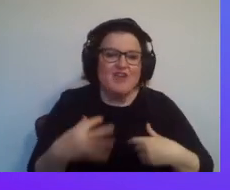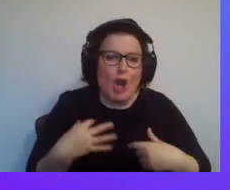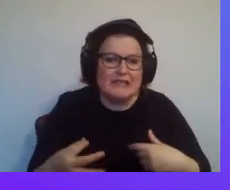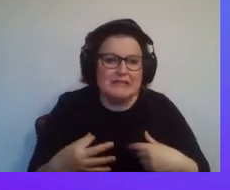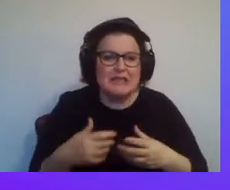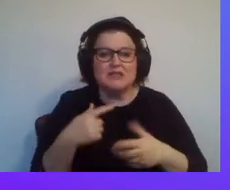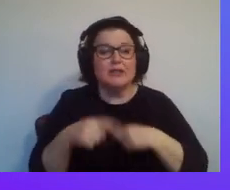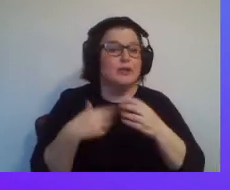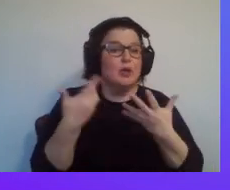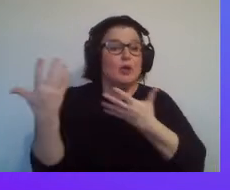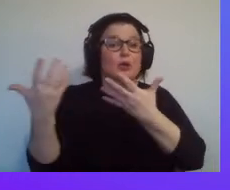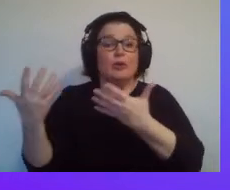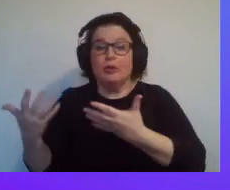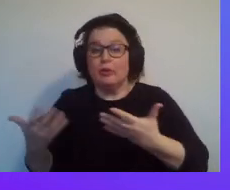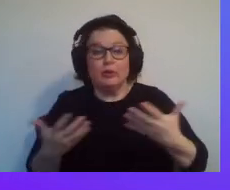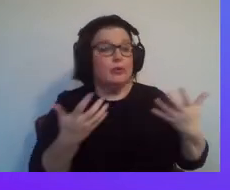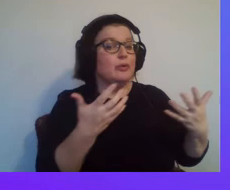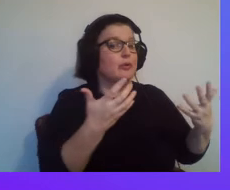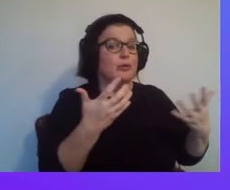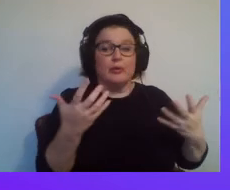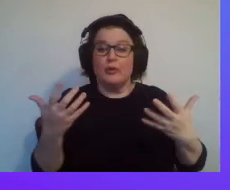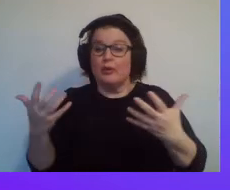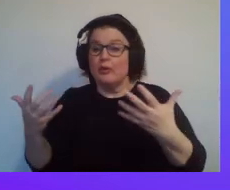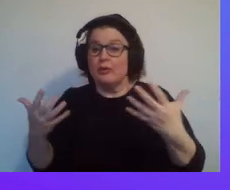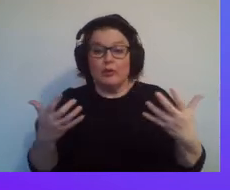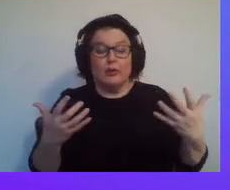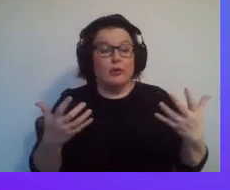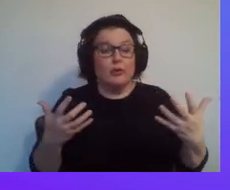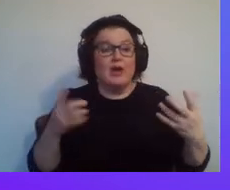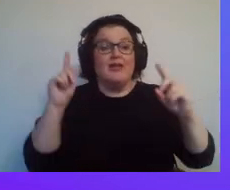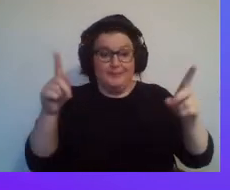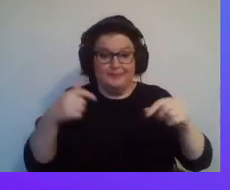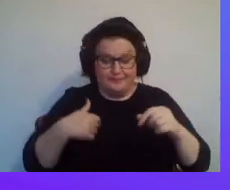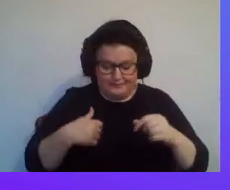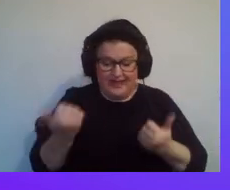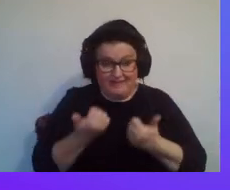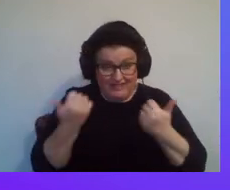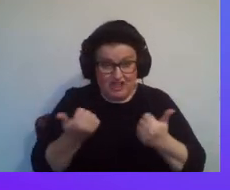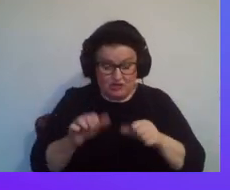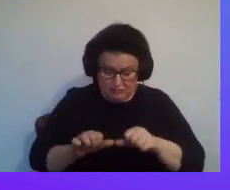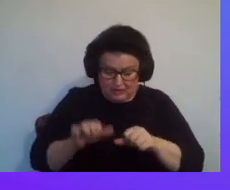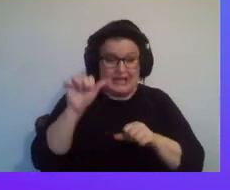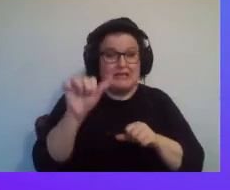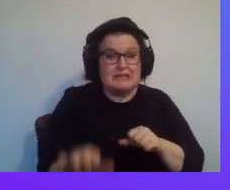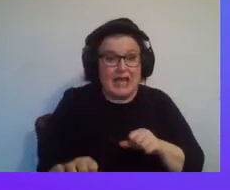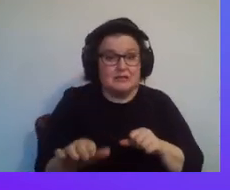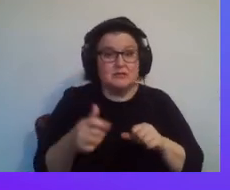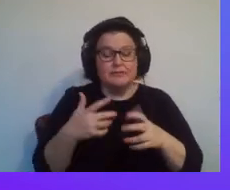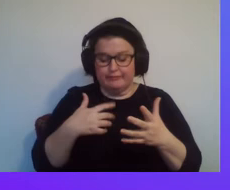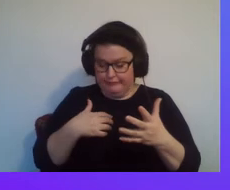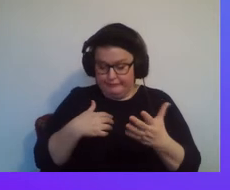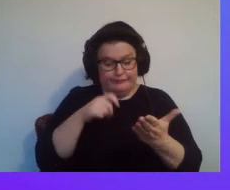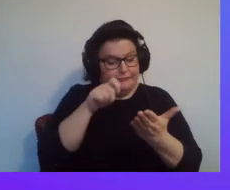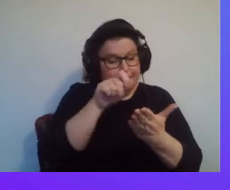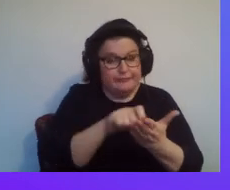really big problem is clinical trials and trying to bring that evidence to allow us to license drugs.